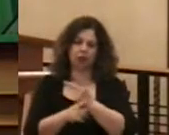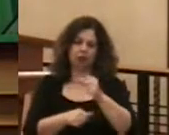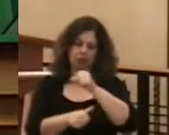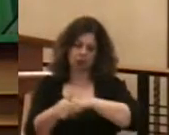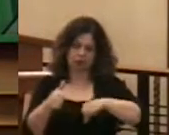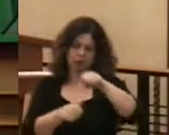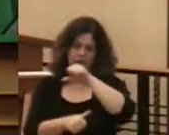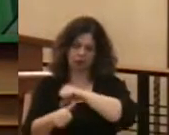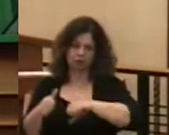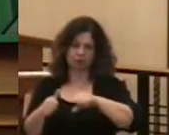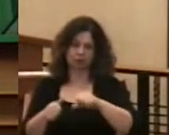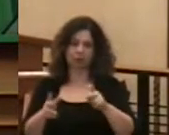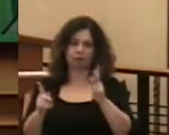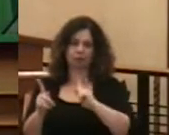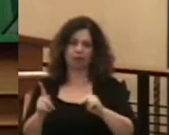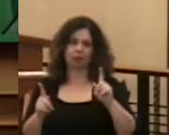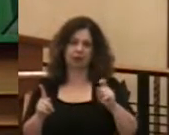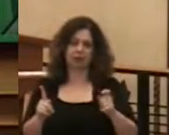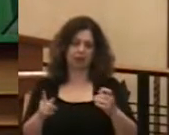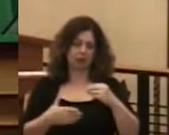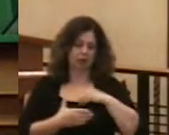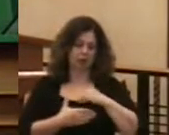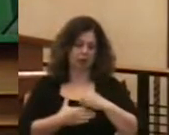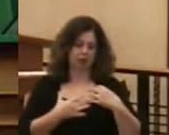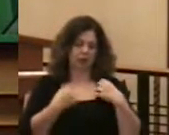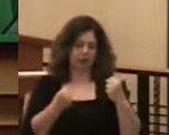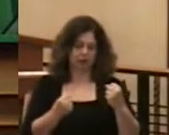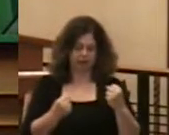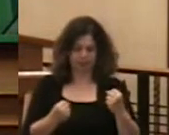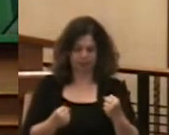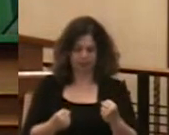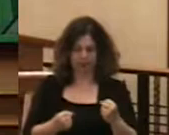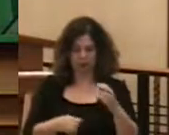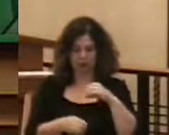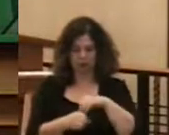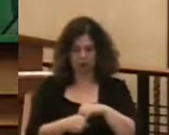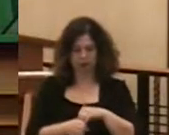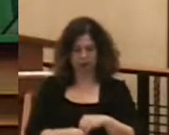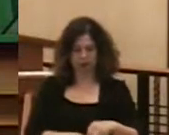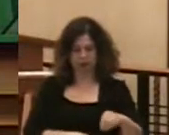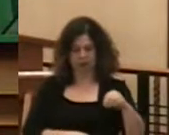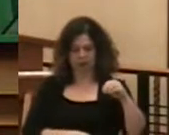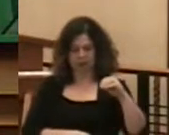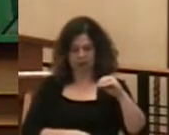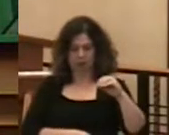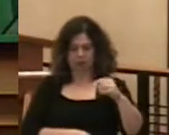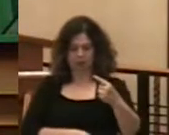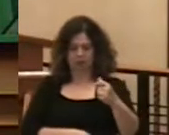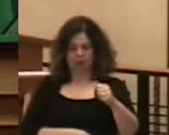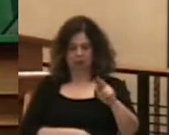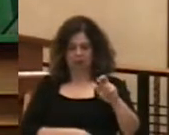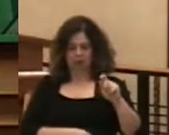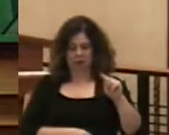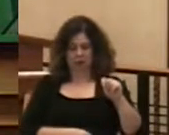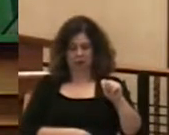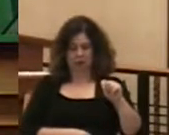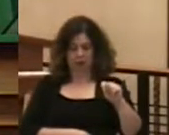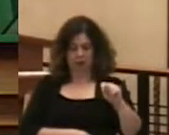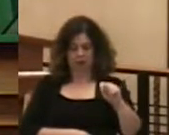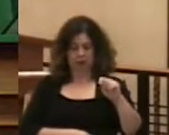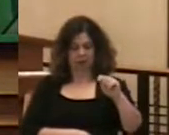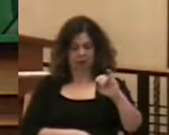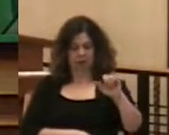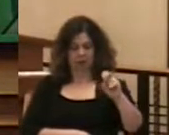with those who long for healing, including Garrett Akri, Jenny Dahlstead, Christina Mesmer,